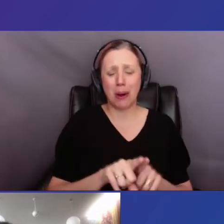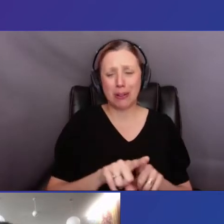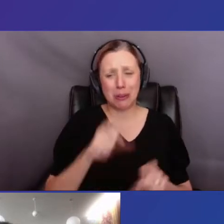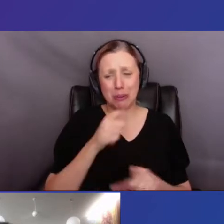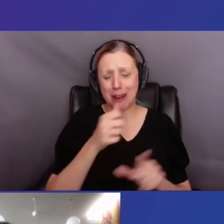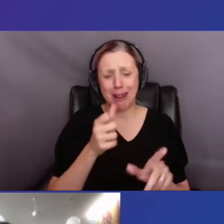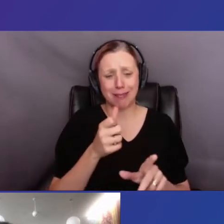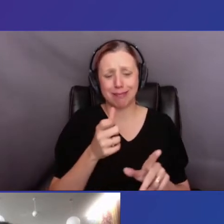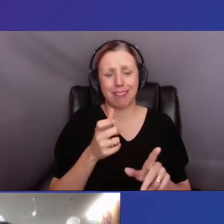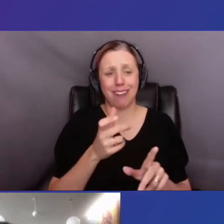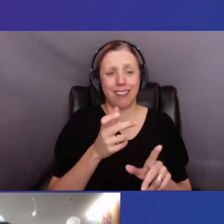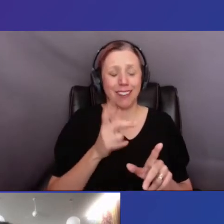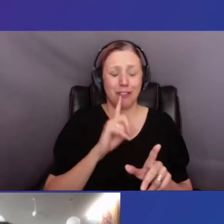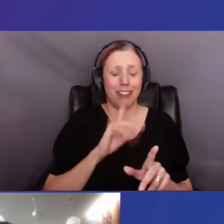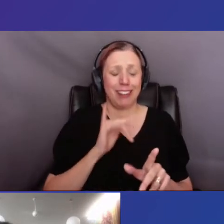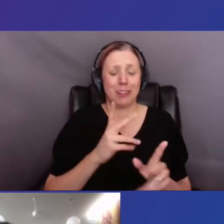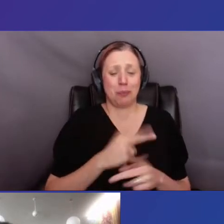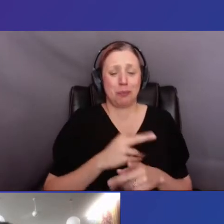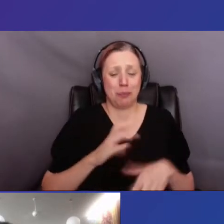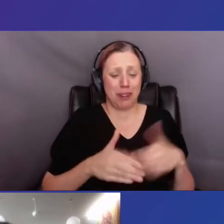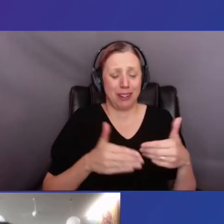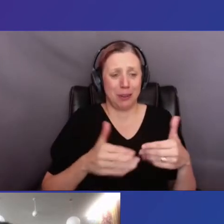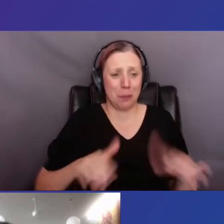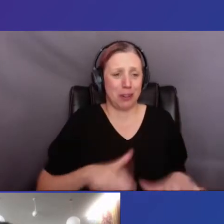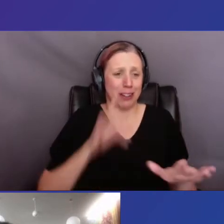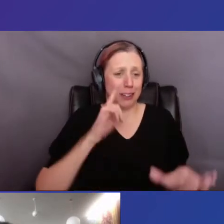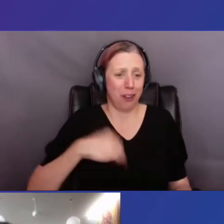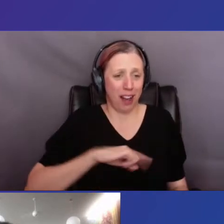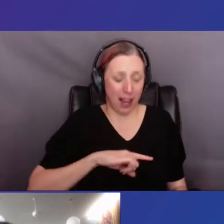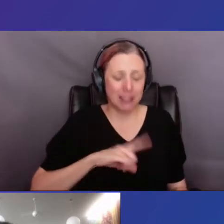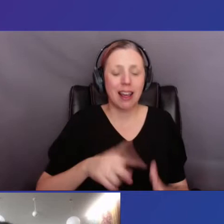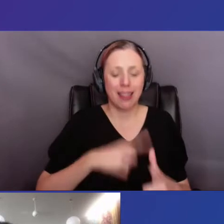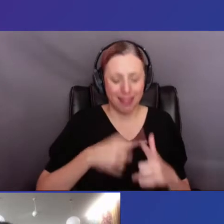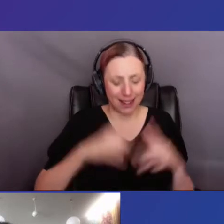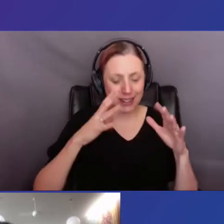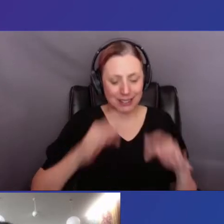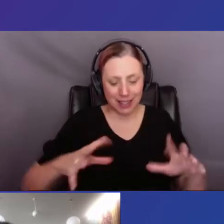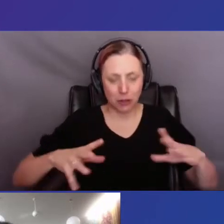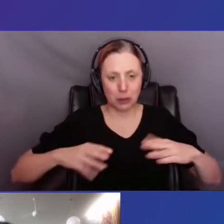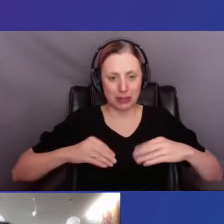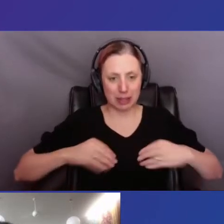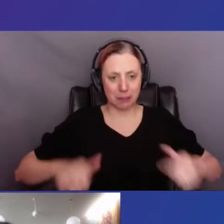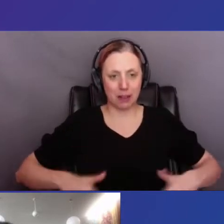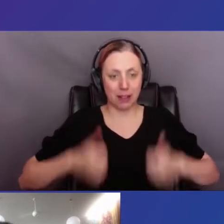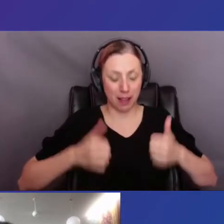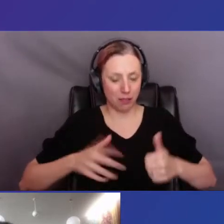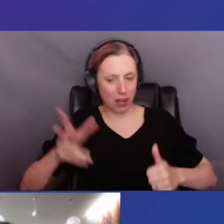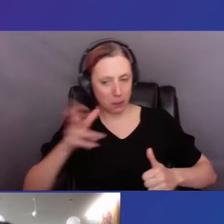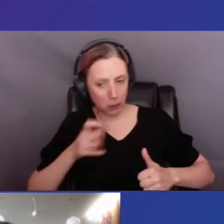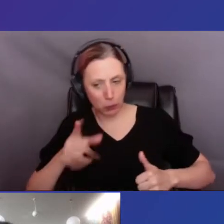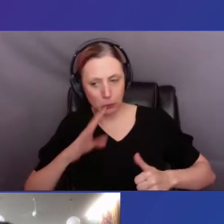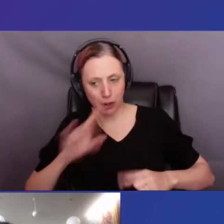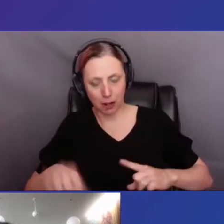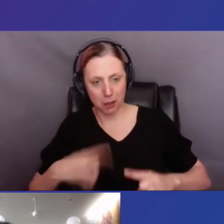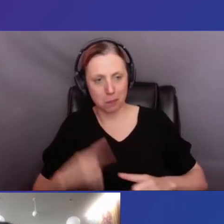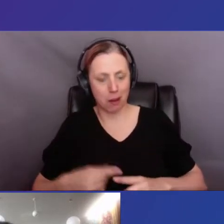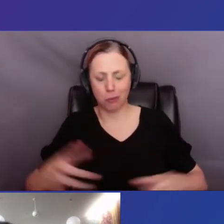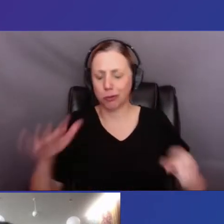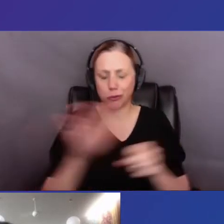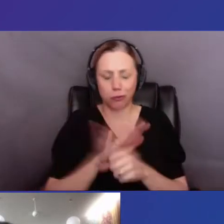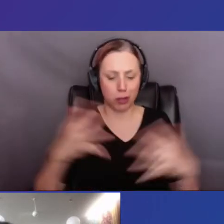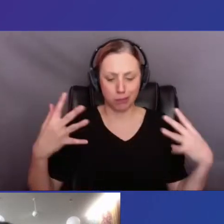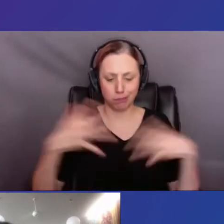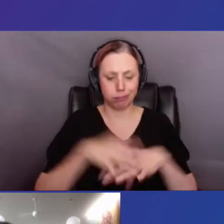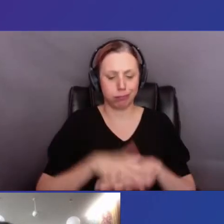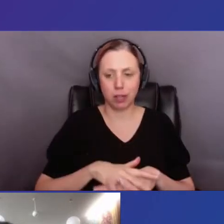counterproductive. And so then I embraced a lifestyle that I hear you talking about just fully integrating my